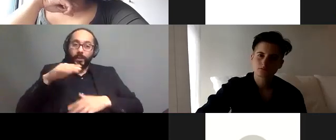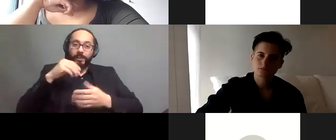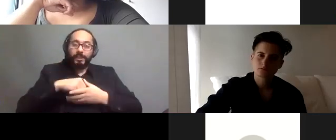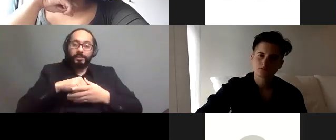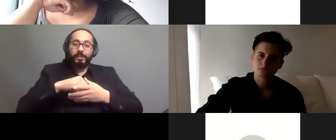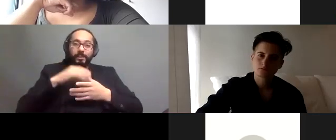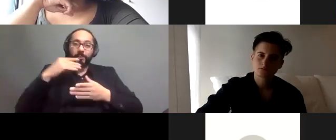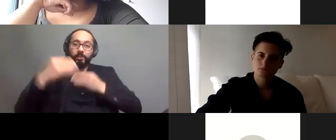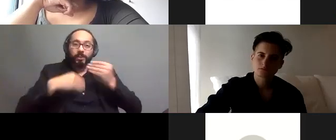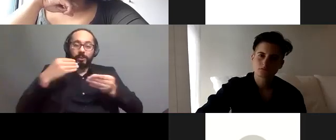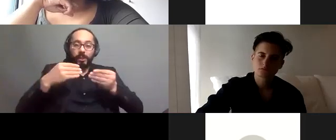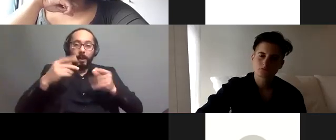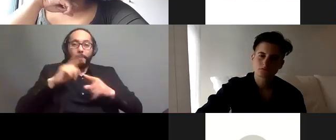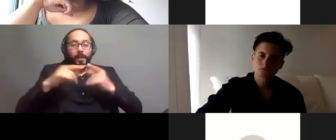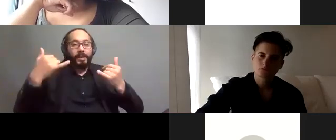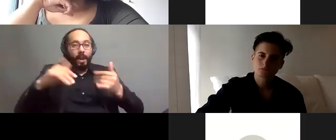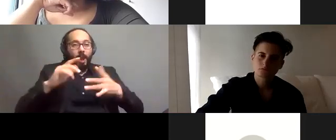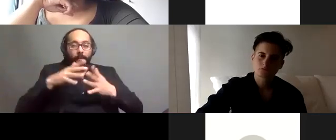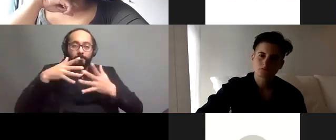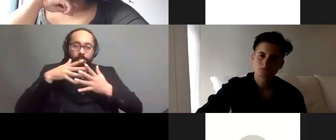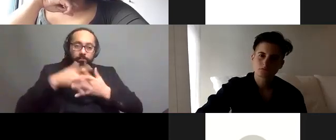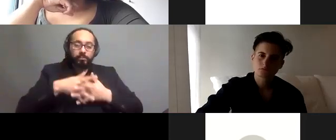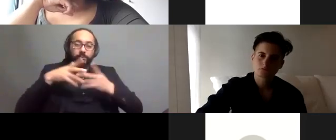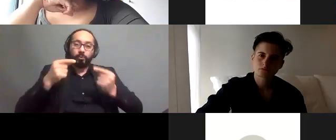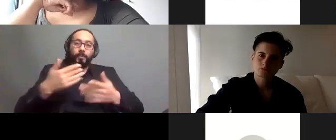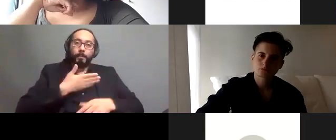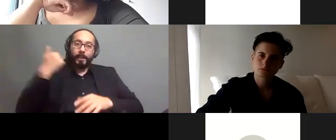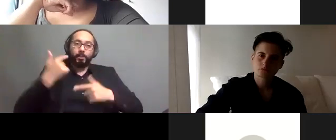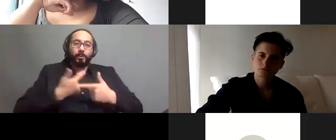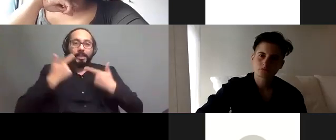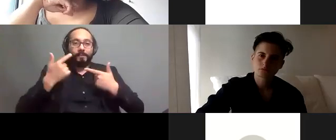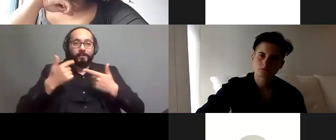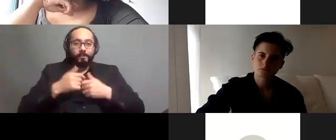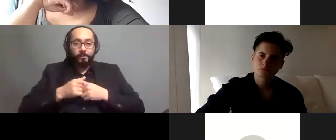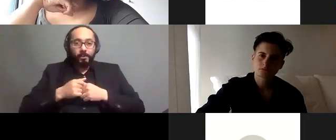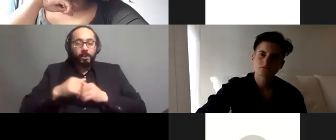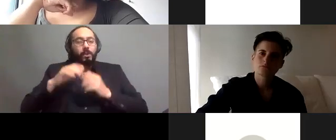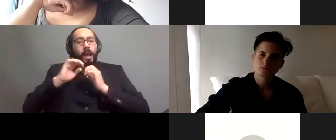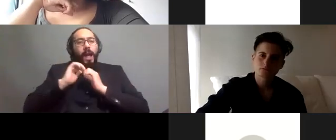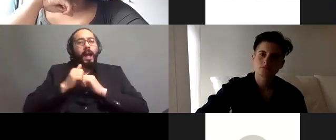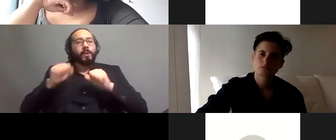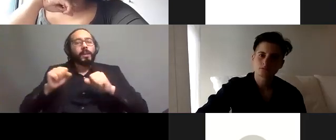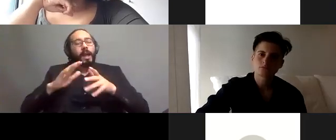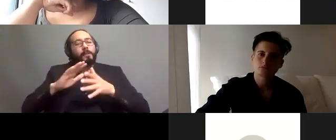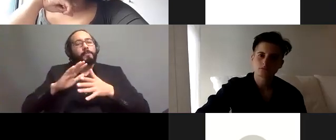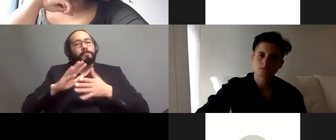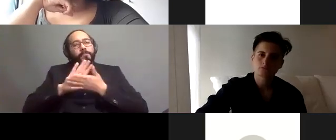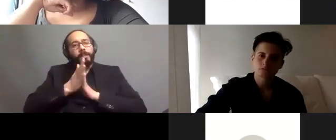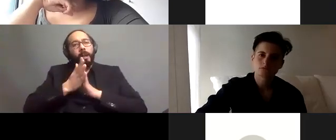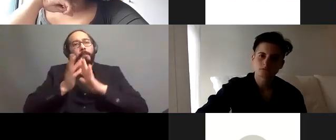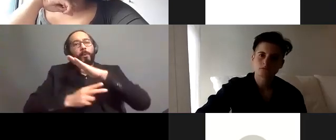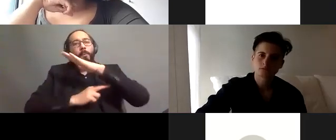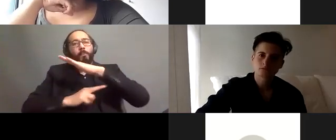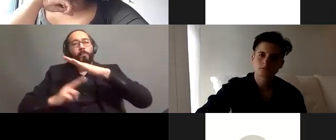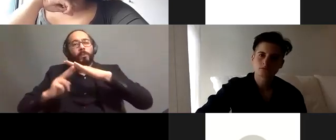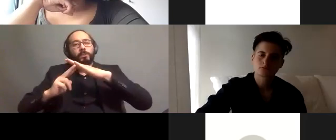and working and doing my best to live them, how do I act as a bridge to help with this knowledge and help